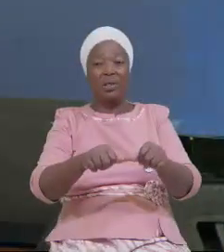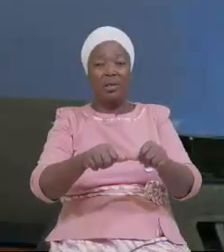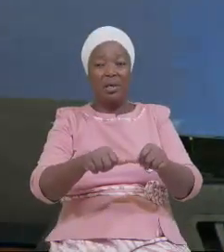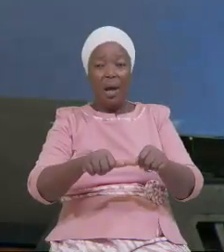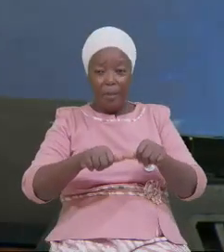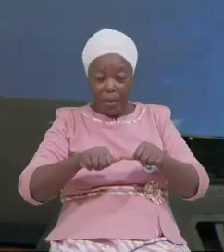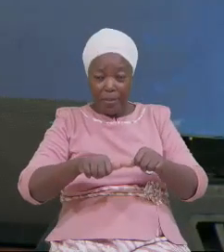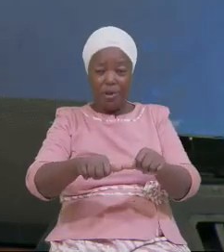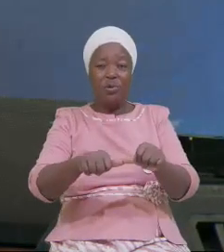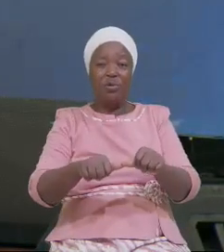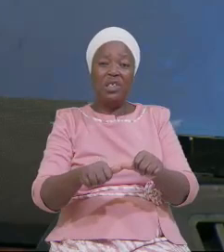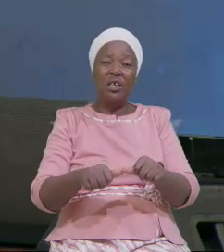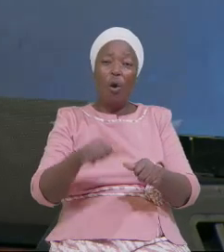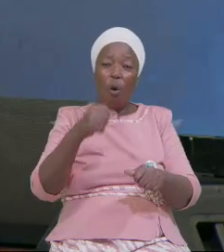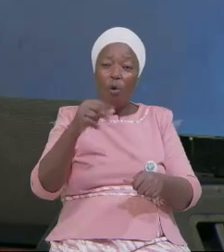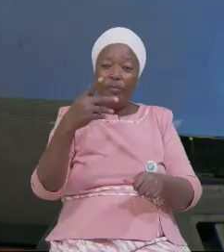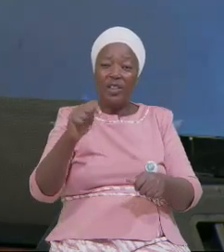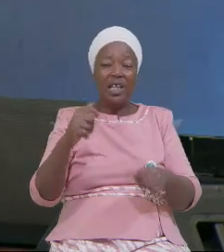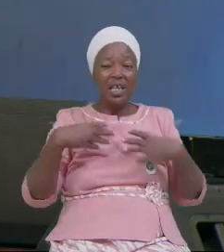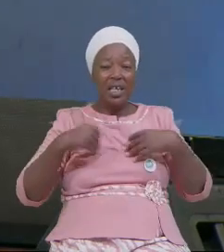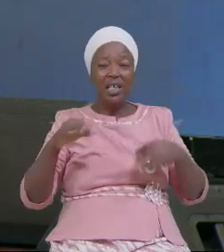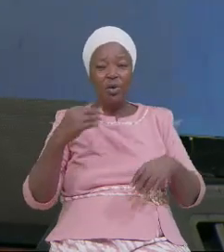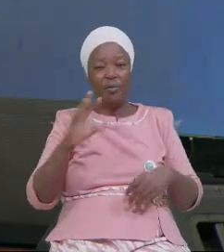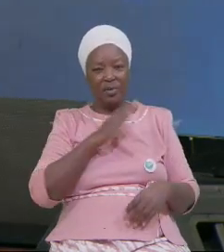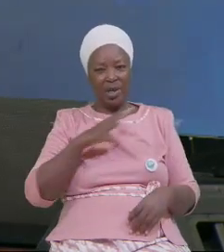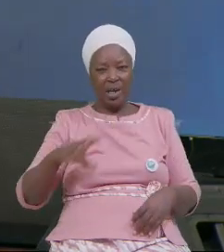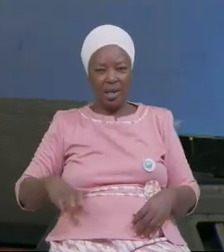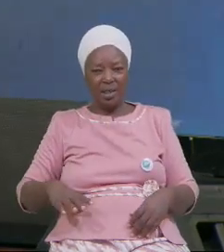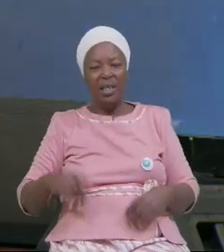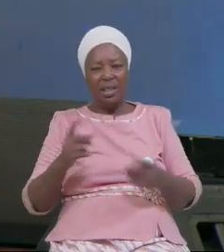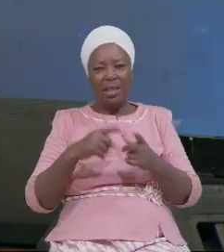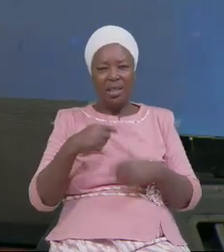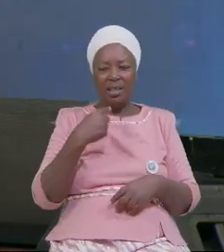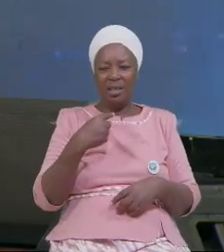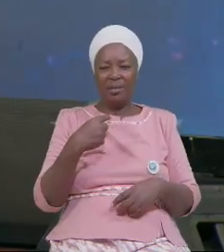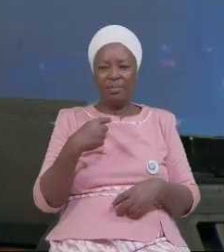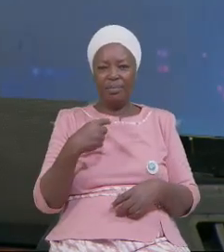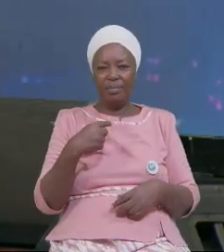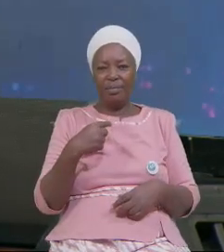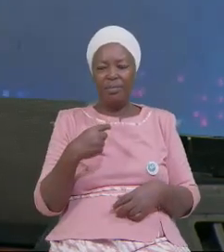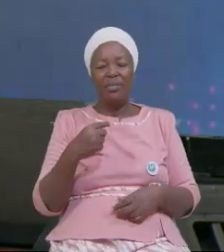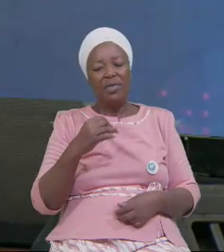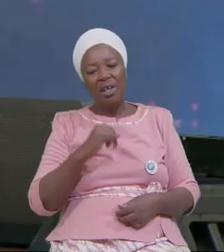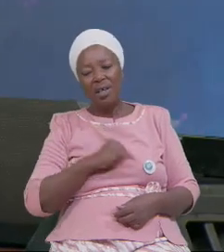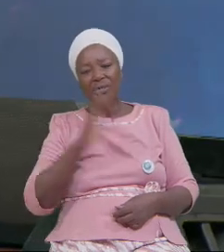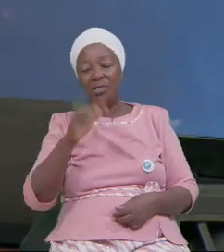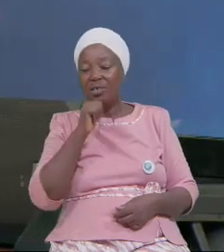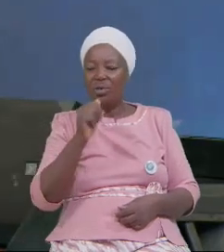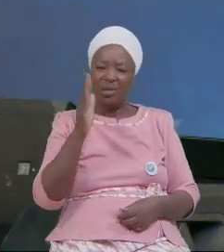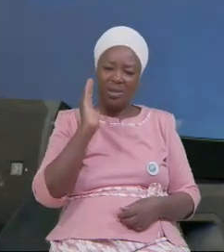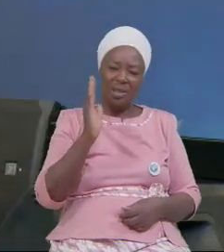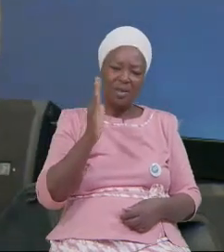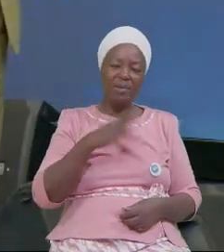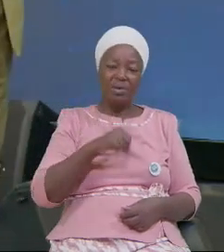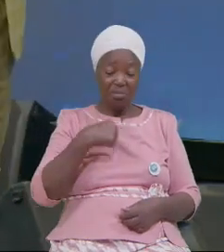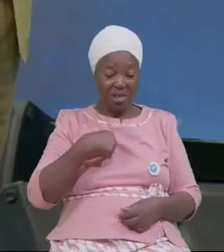perpetuity of the healing of Christ, they say, I will not testify in the public.